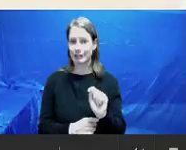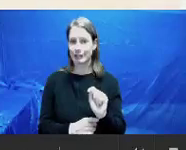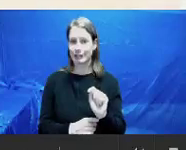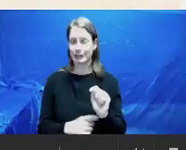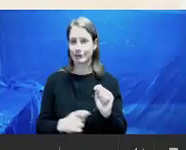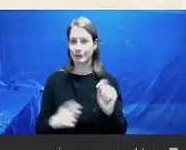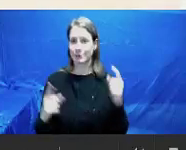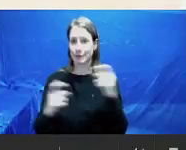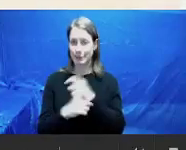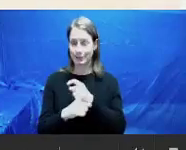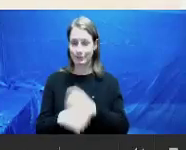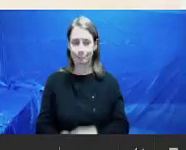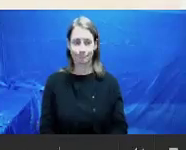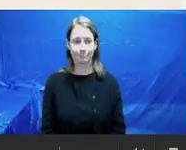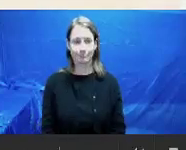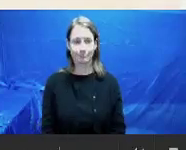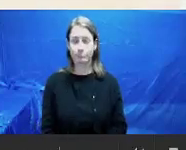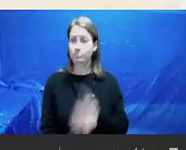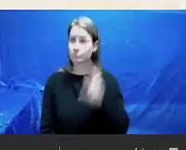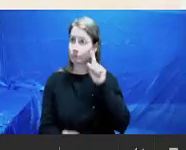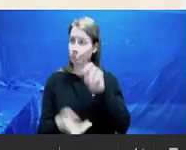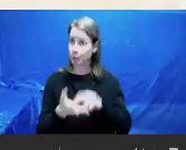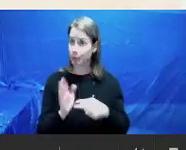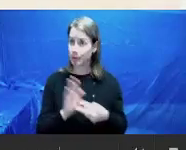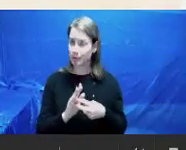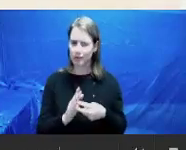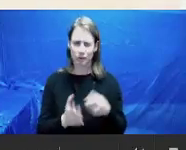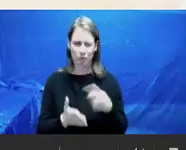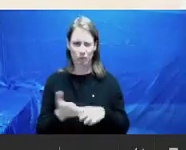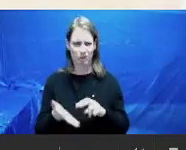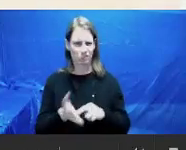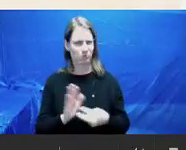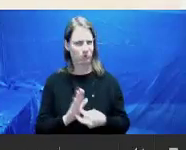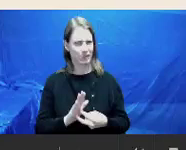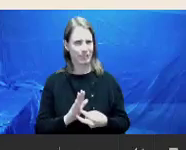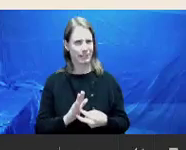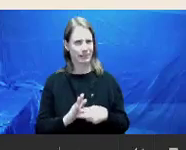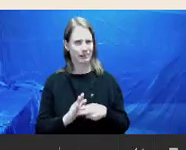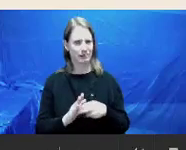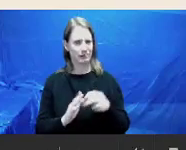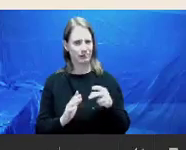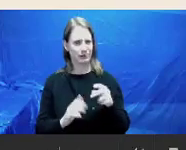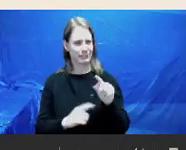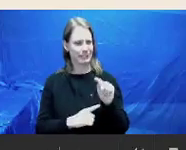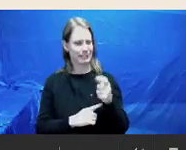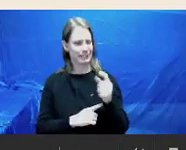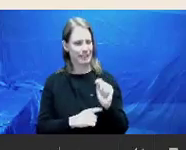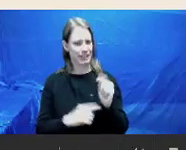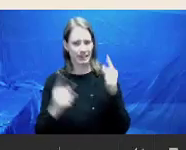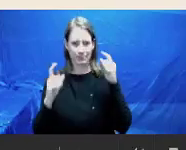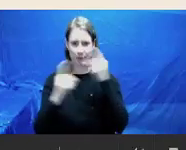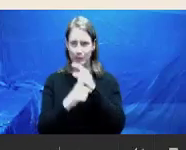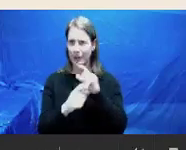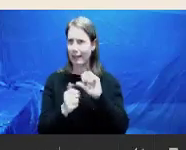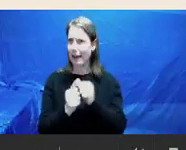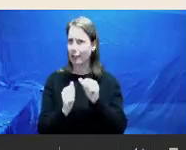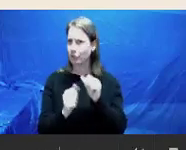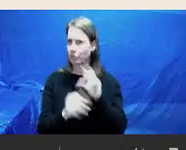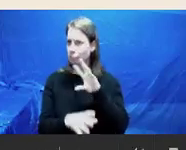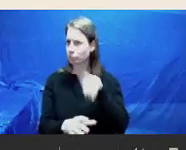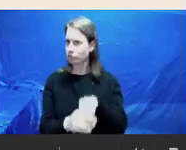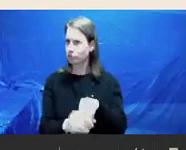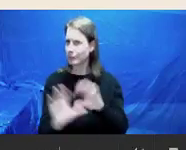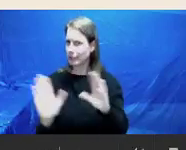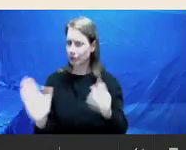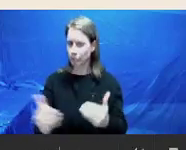learning purpose today is to learn what comprises text complexity and how to incorporate it purposefully in the classroom. If you're